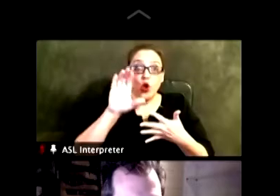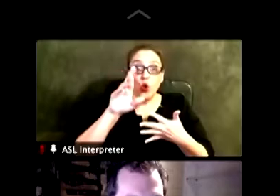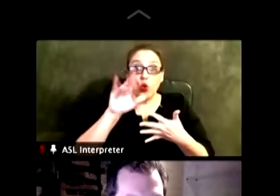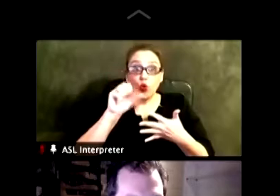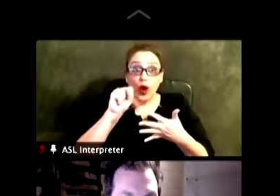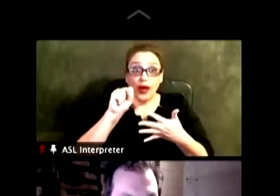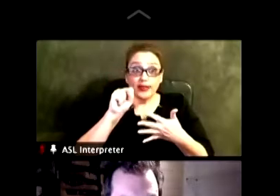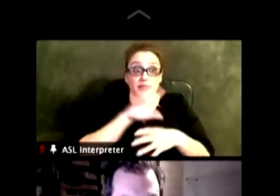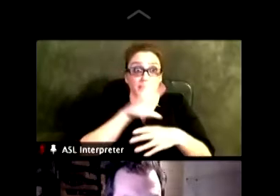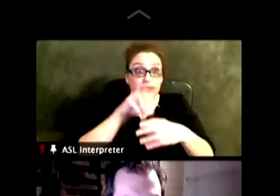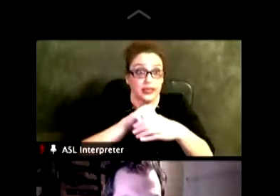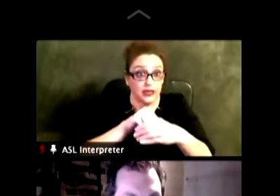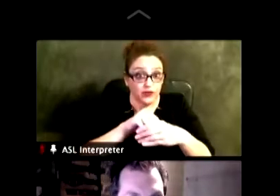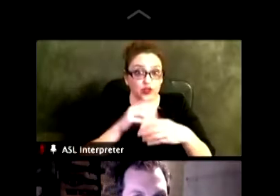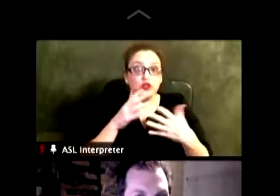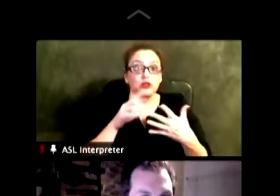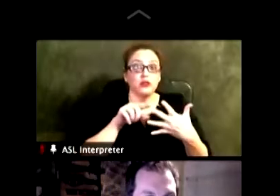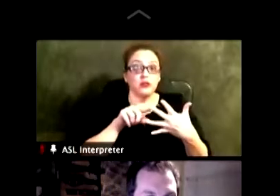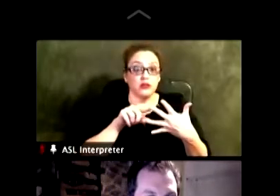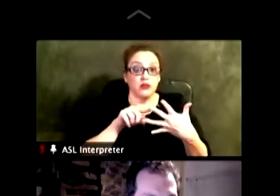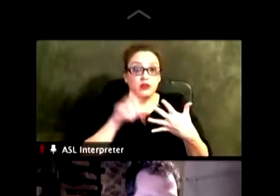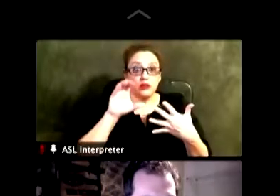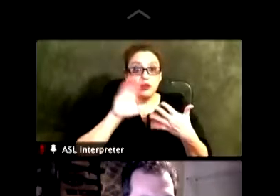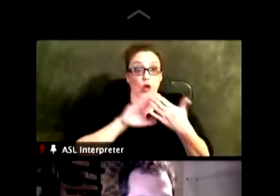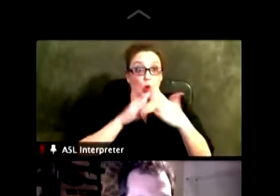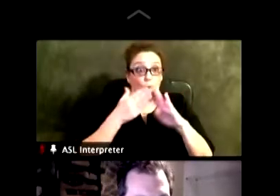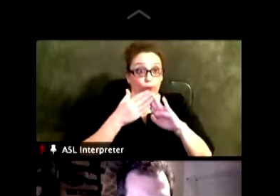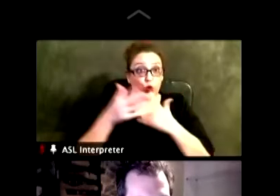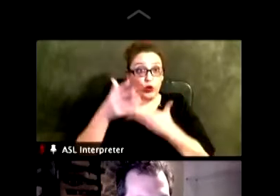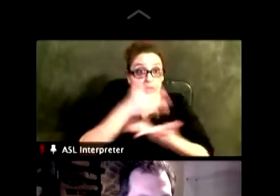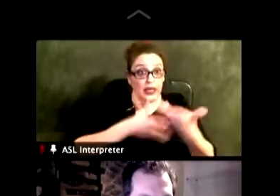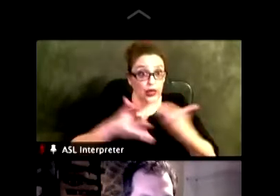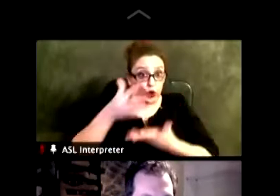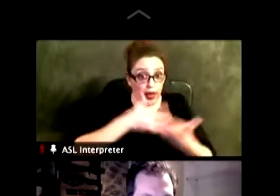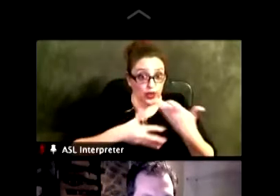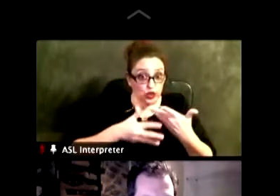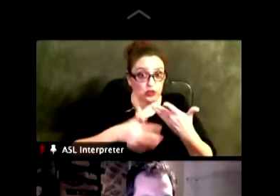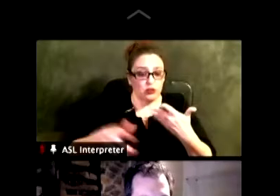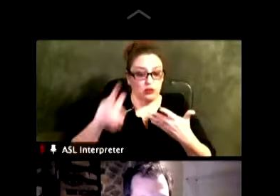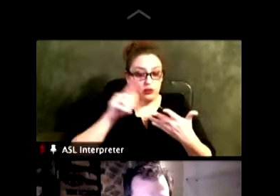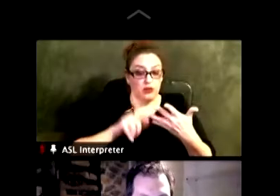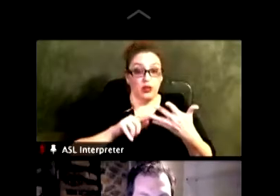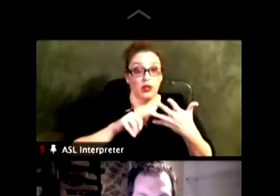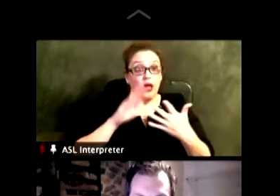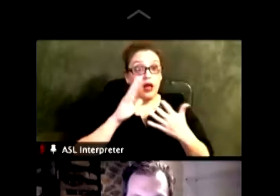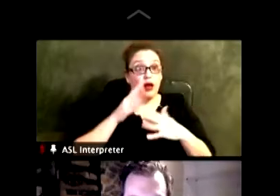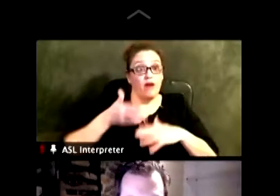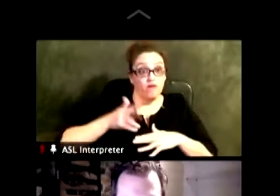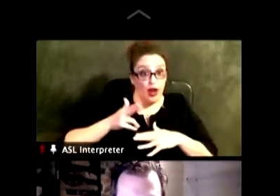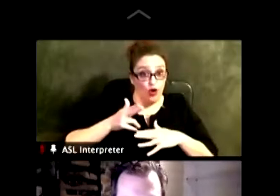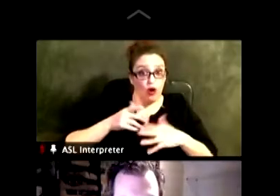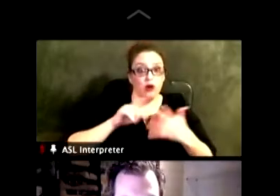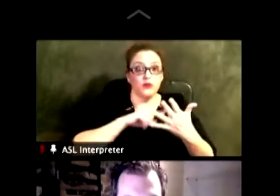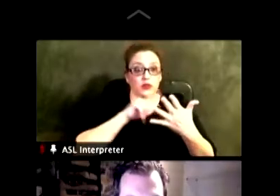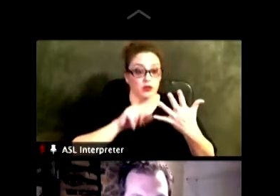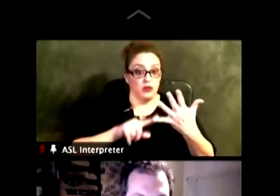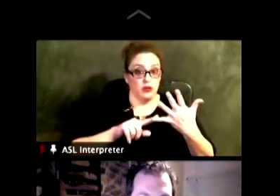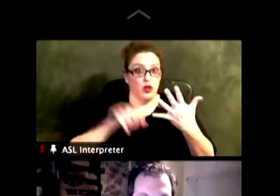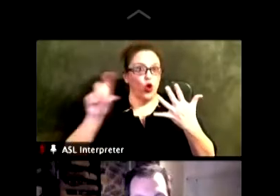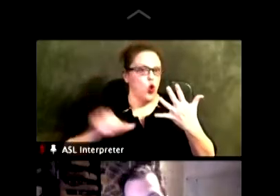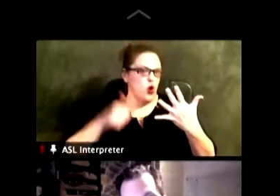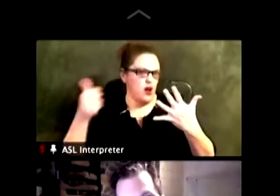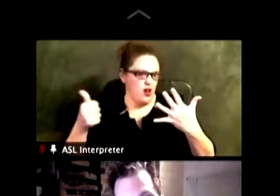3. Firearms, please press 4. Or other, please press 5. I want to just remind those of